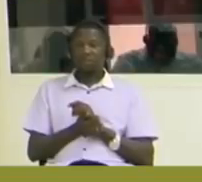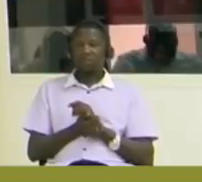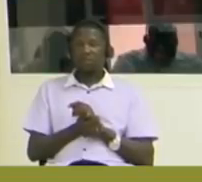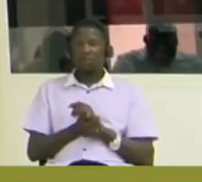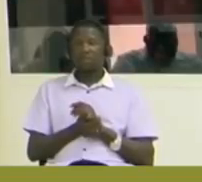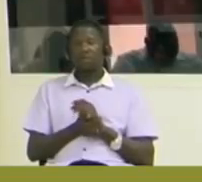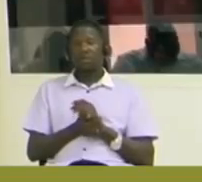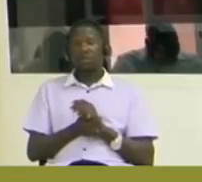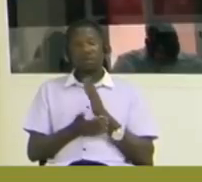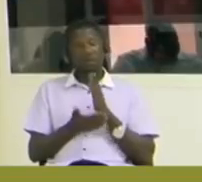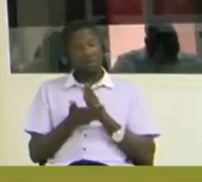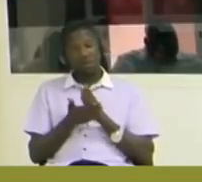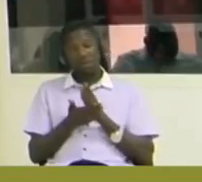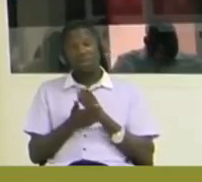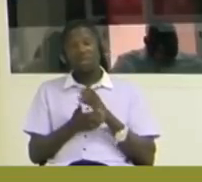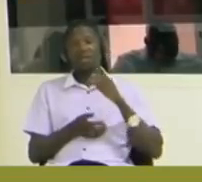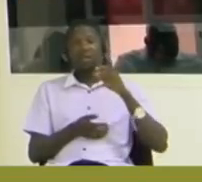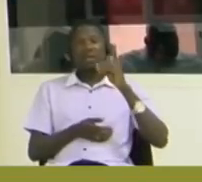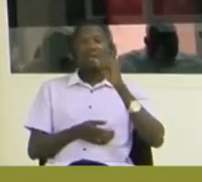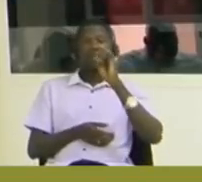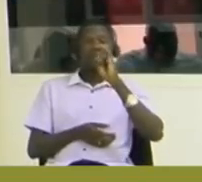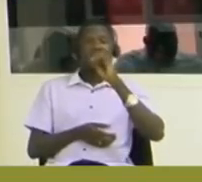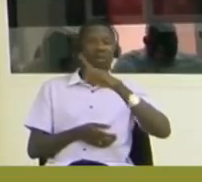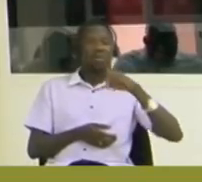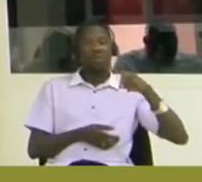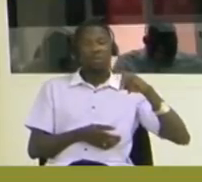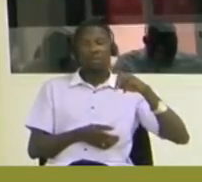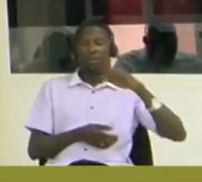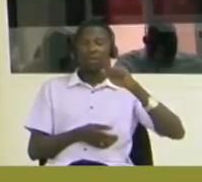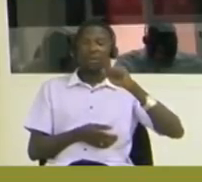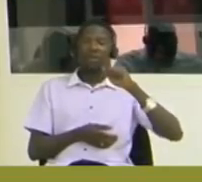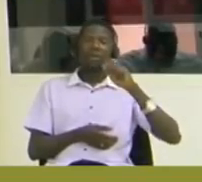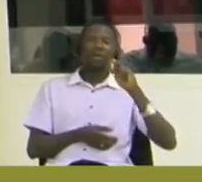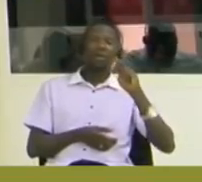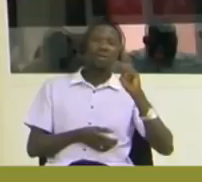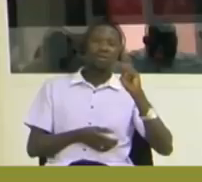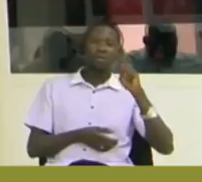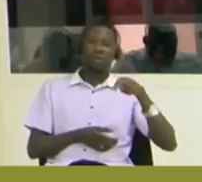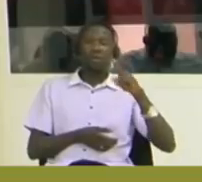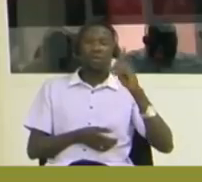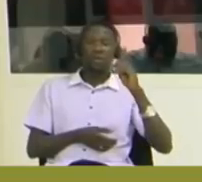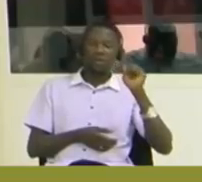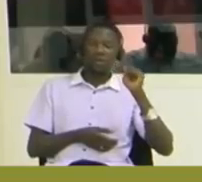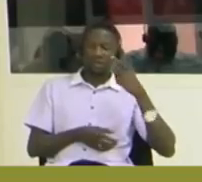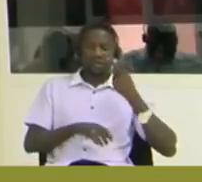Dipakunda at the time was a stronghold of the PPP. So generally, you know,